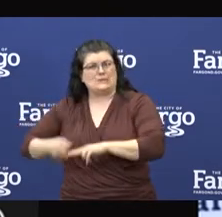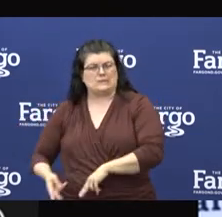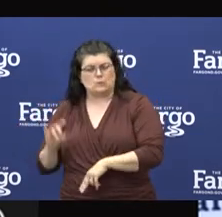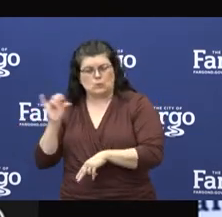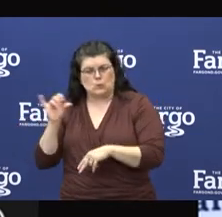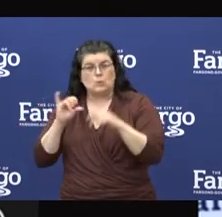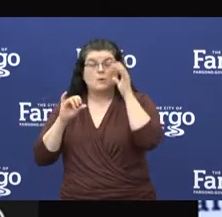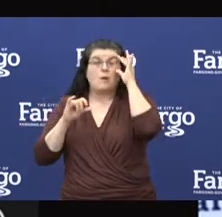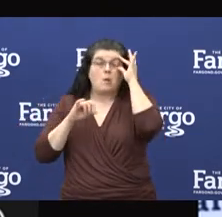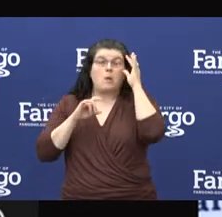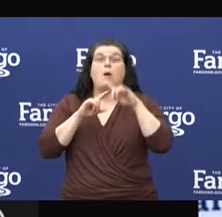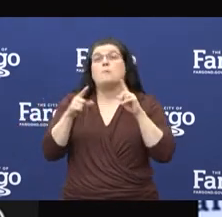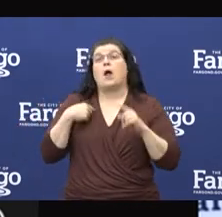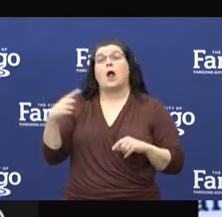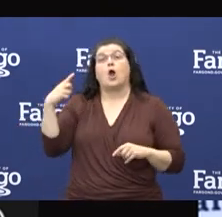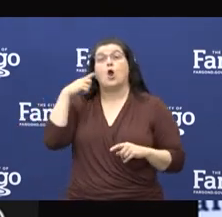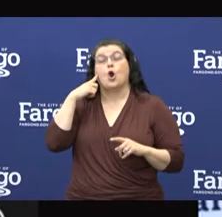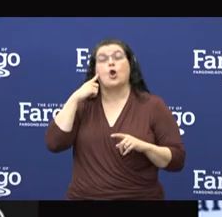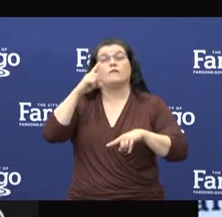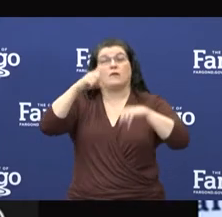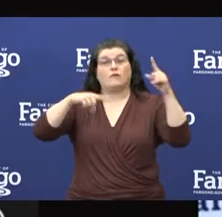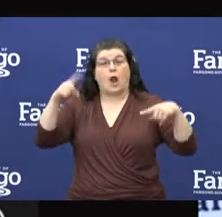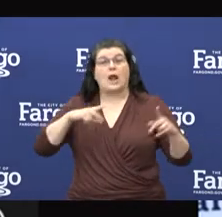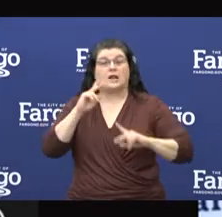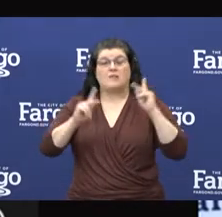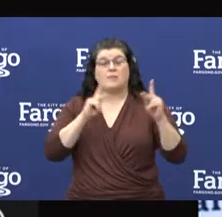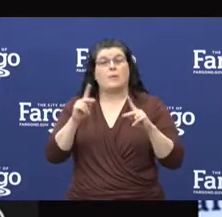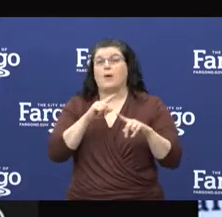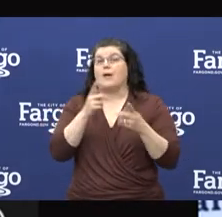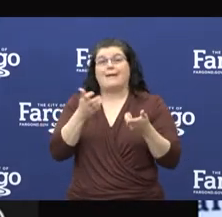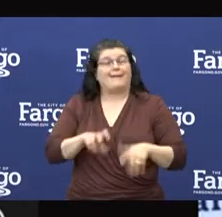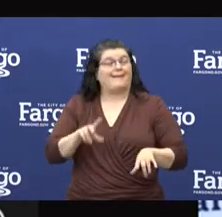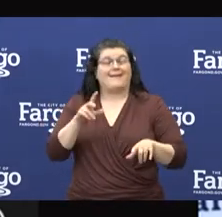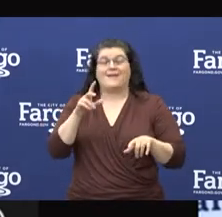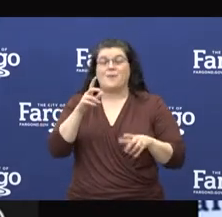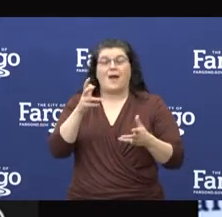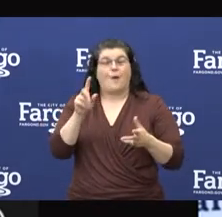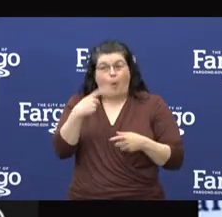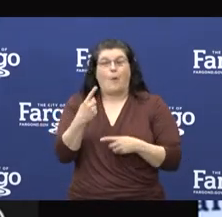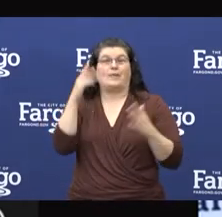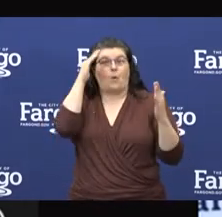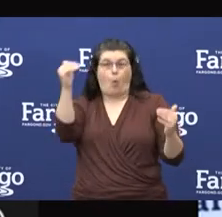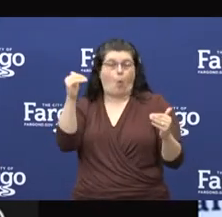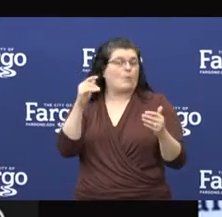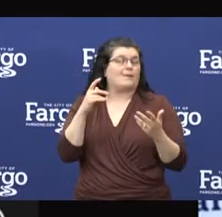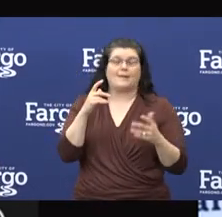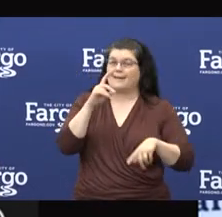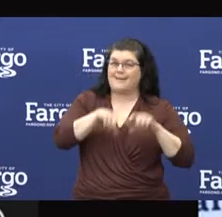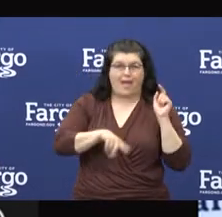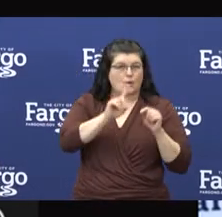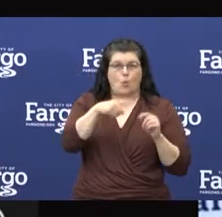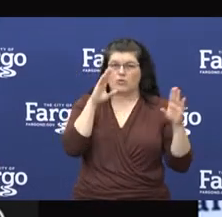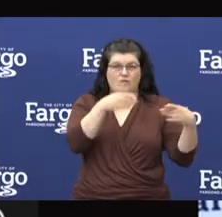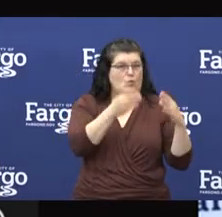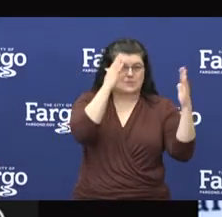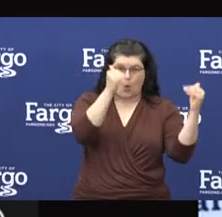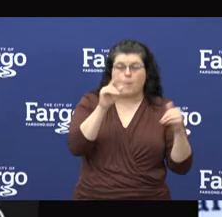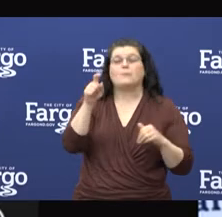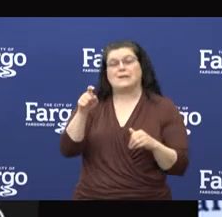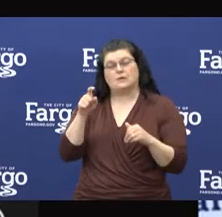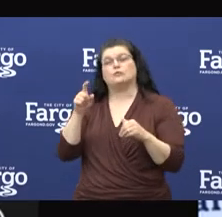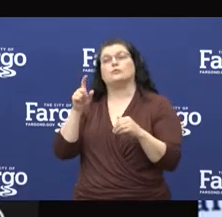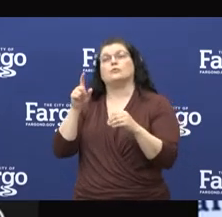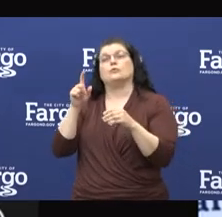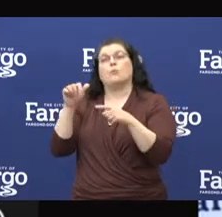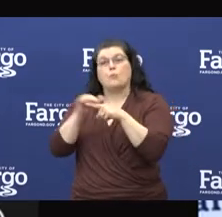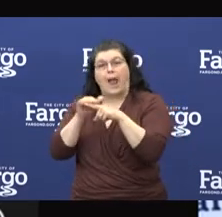various public health experts, hope is not a strategy. We need to continue to exercise caution and common sense and